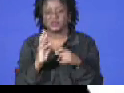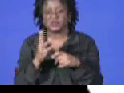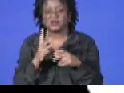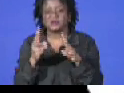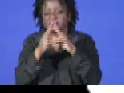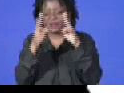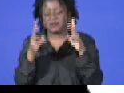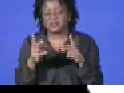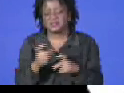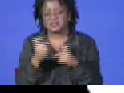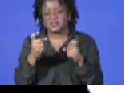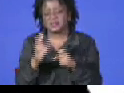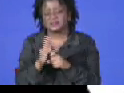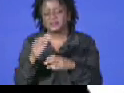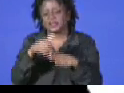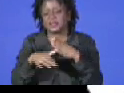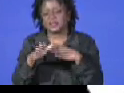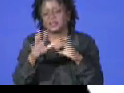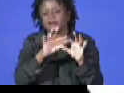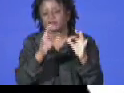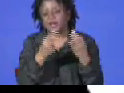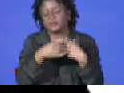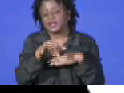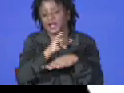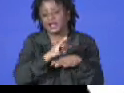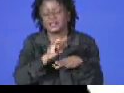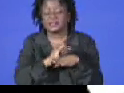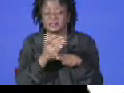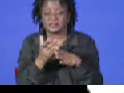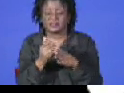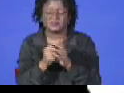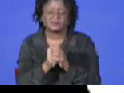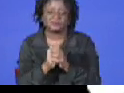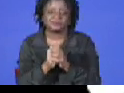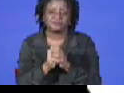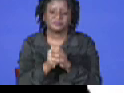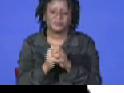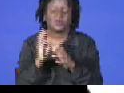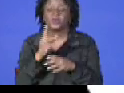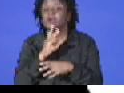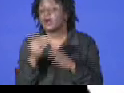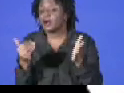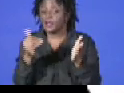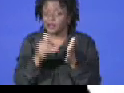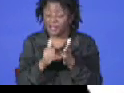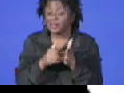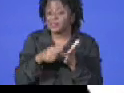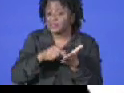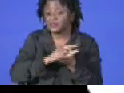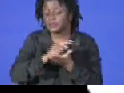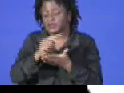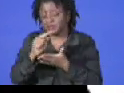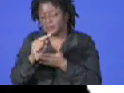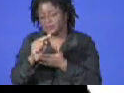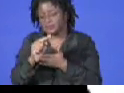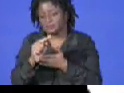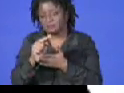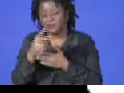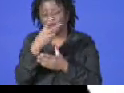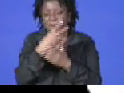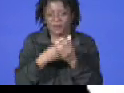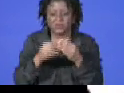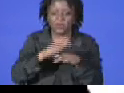very successful in the Family Islands, Mr. Speaker. We are again this week, both